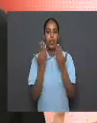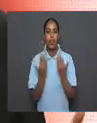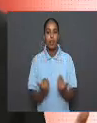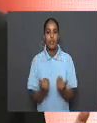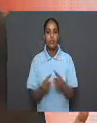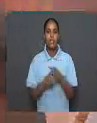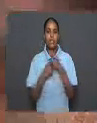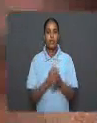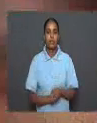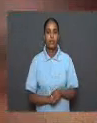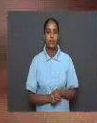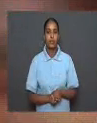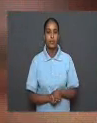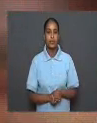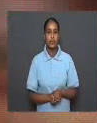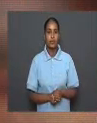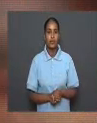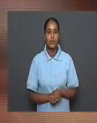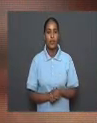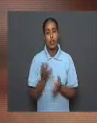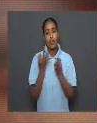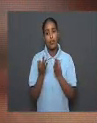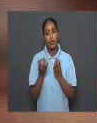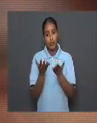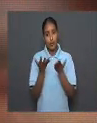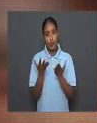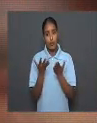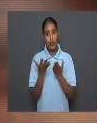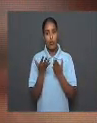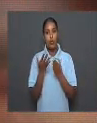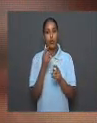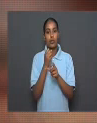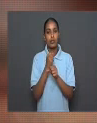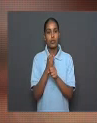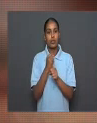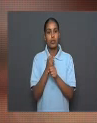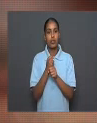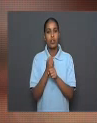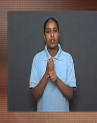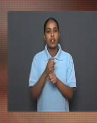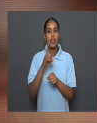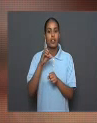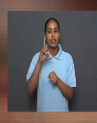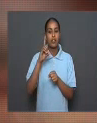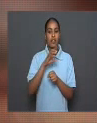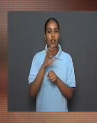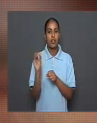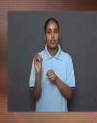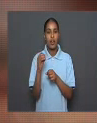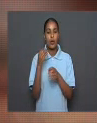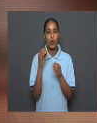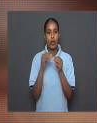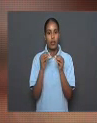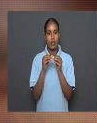us begin. If we want to construct a Daniell cell and